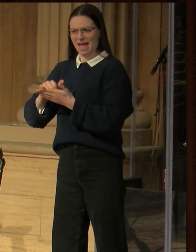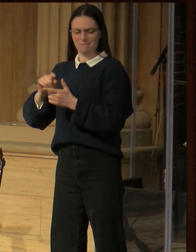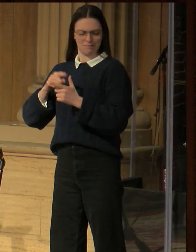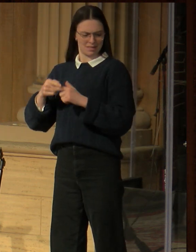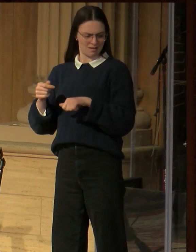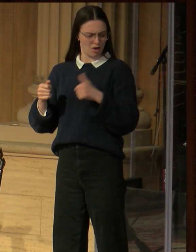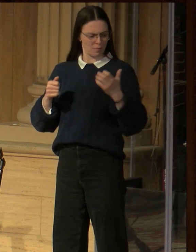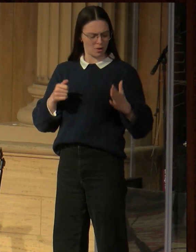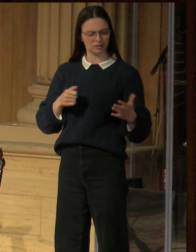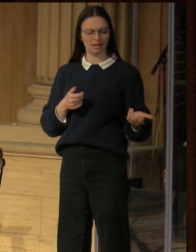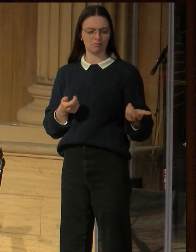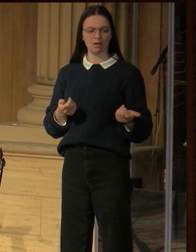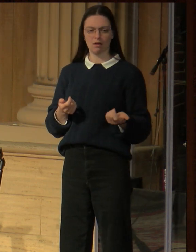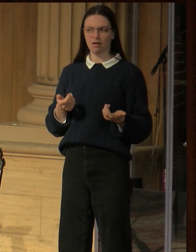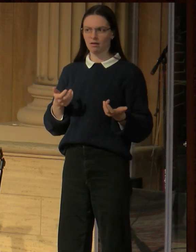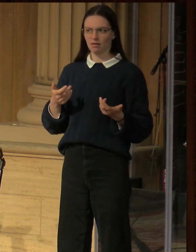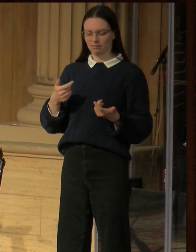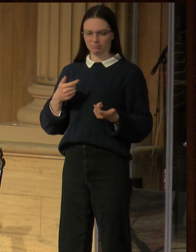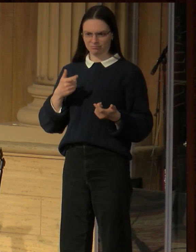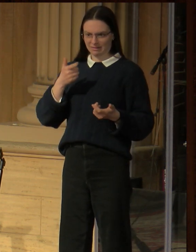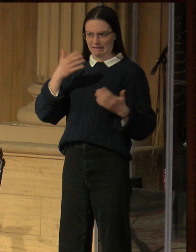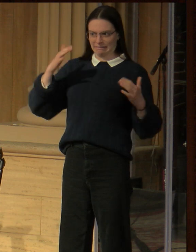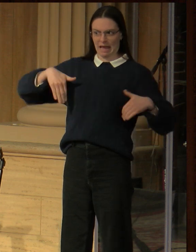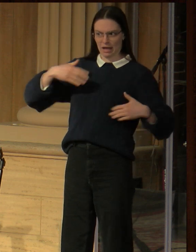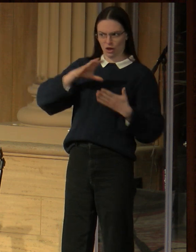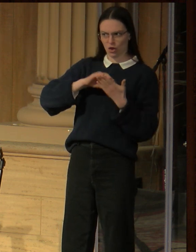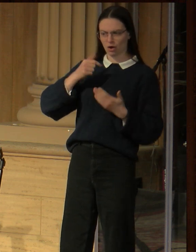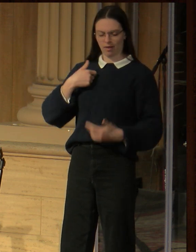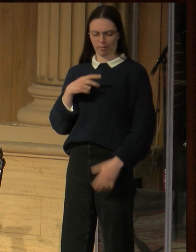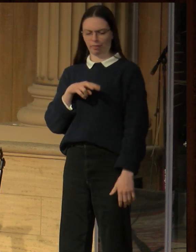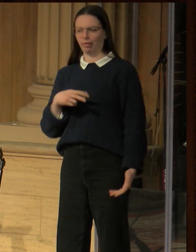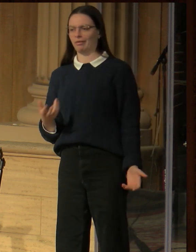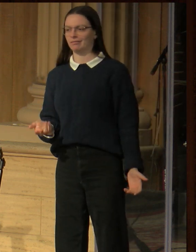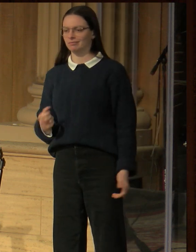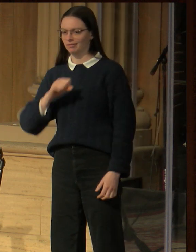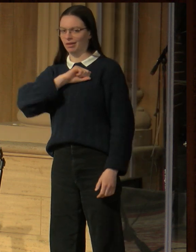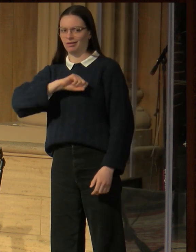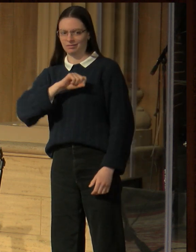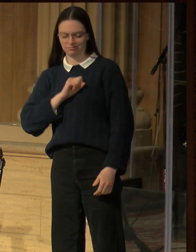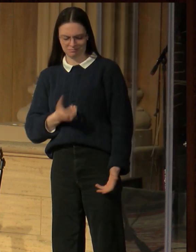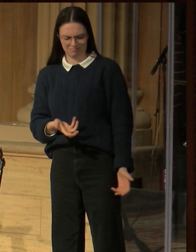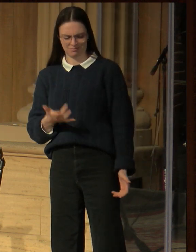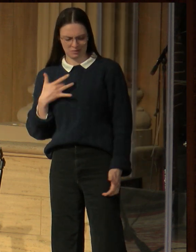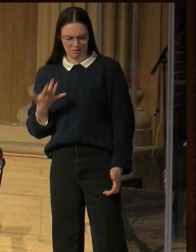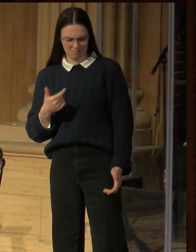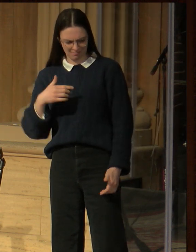along behind us and they just don't even have a rung to get to because we're so far above them.